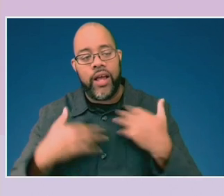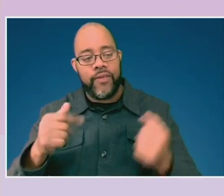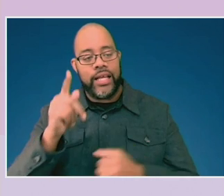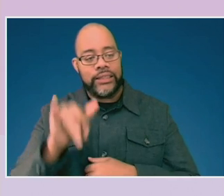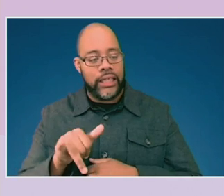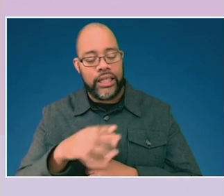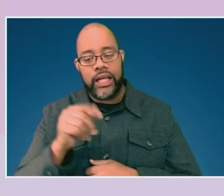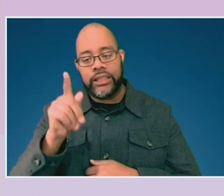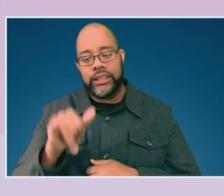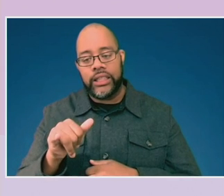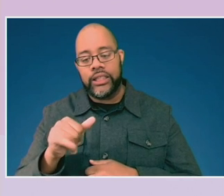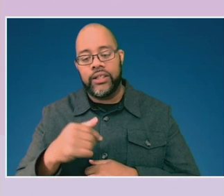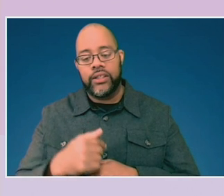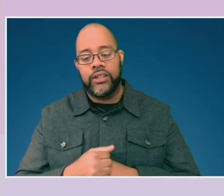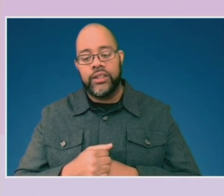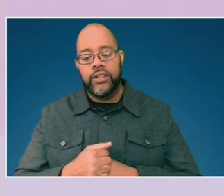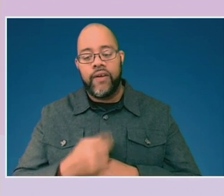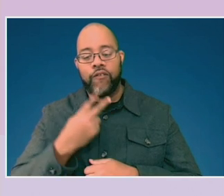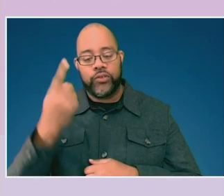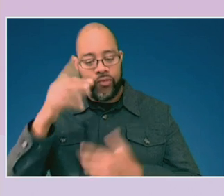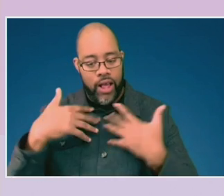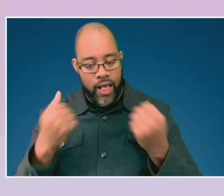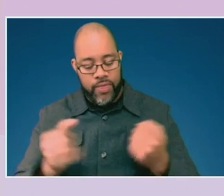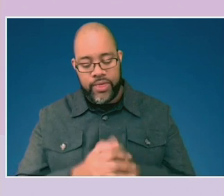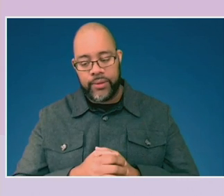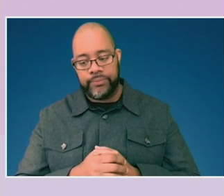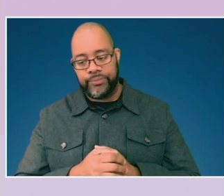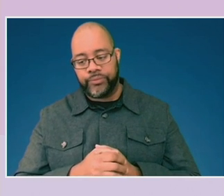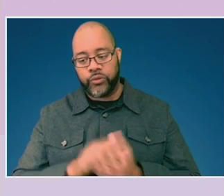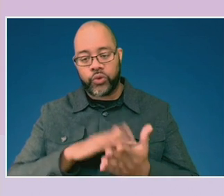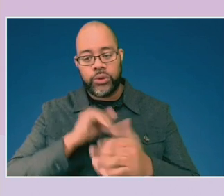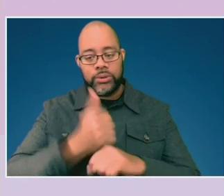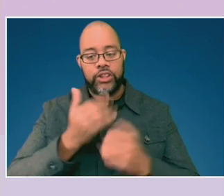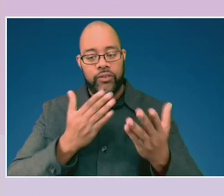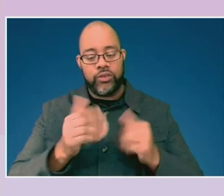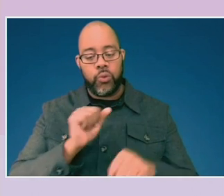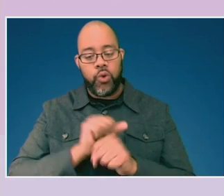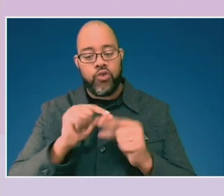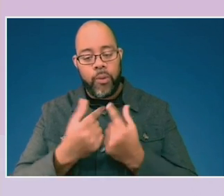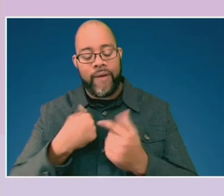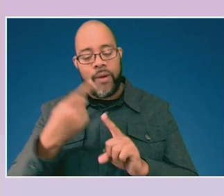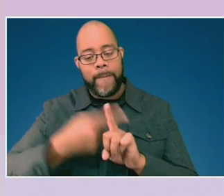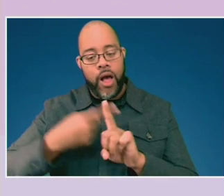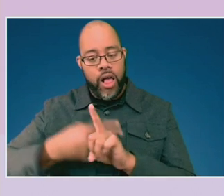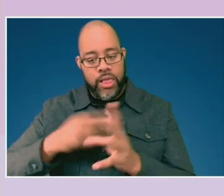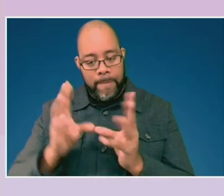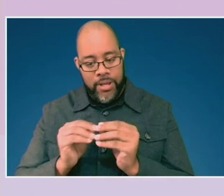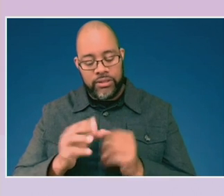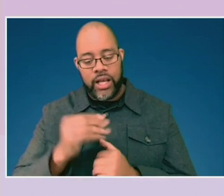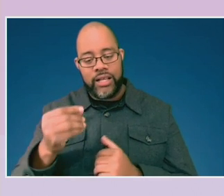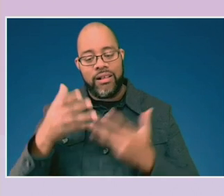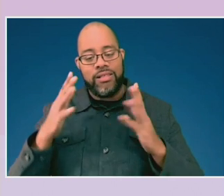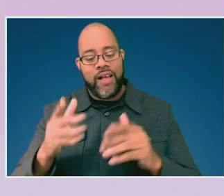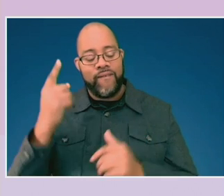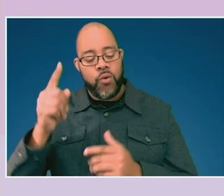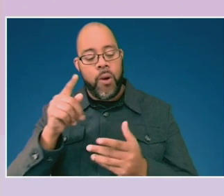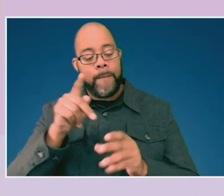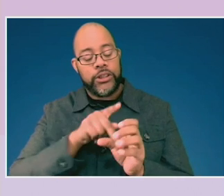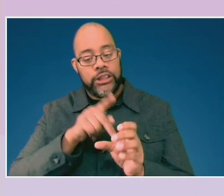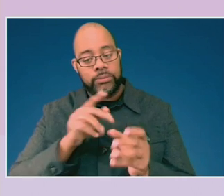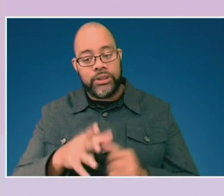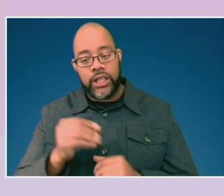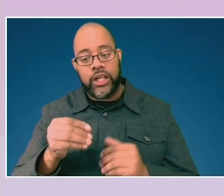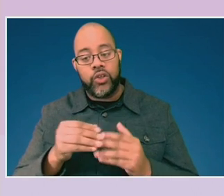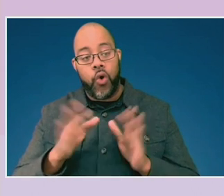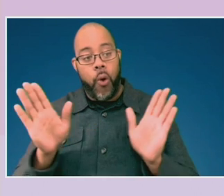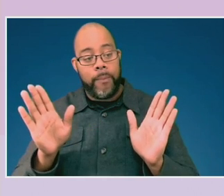Kentucky Voices for Health. And the School-Based Services Work Group has monthly meetings, and it allows participants an open floor